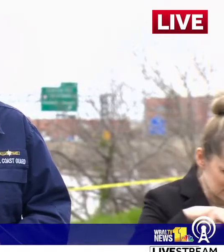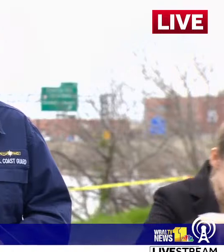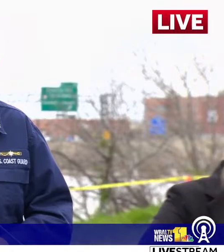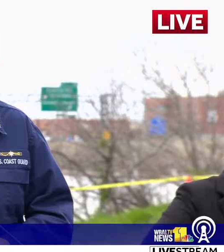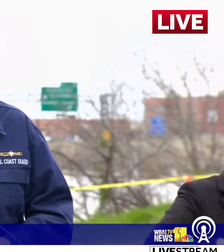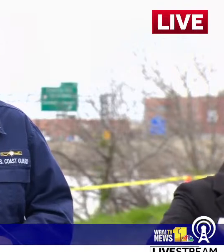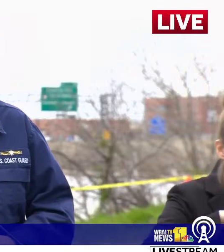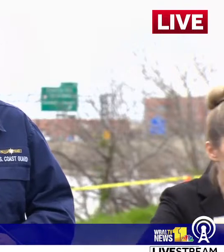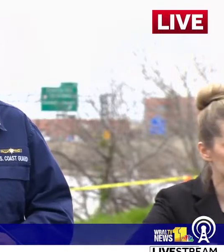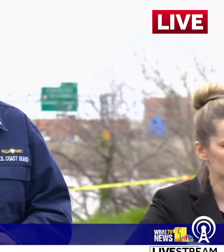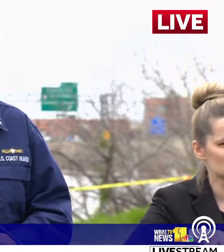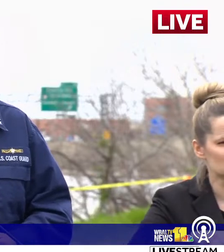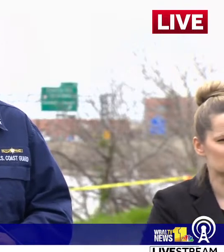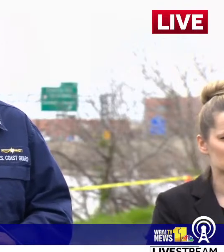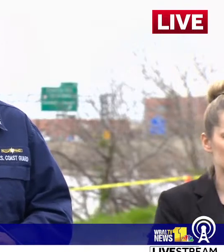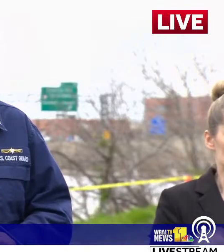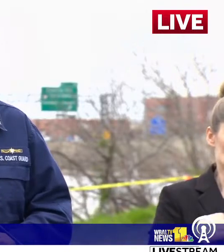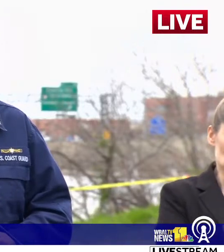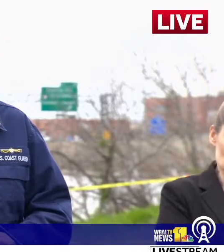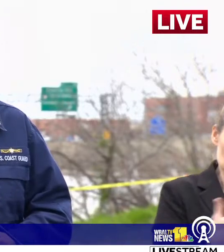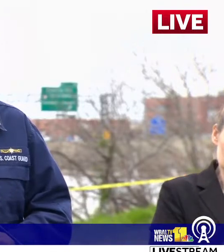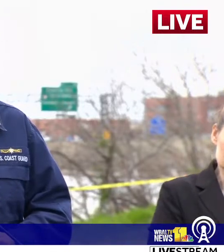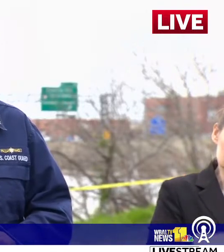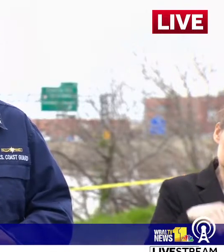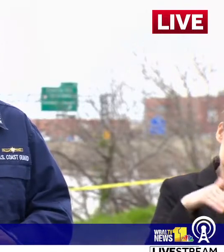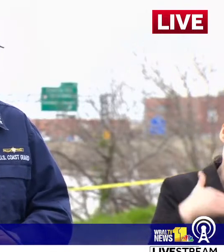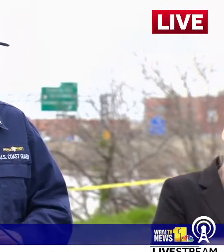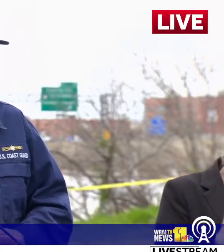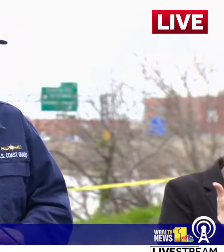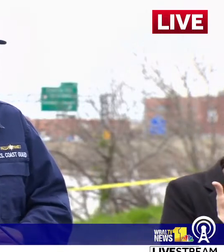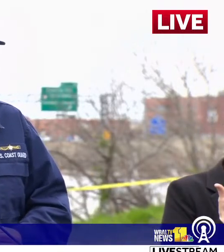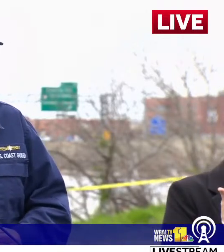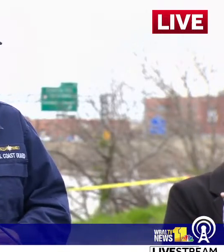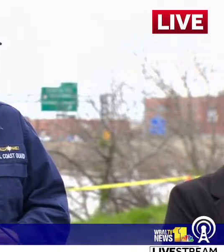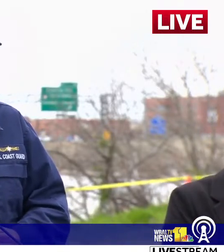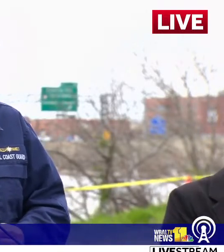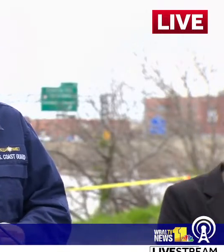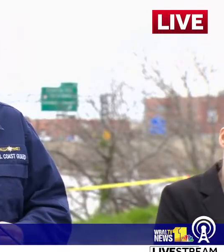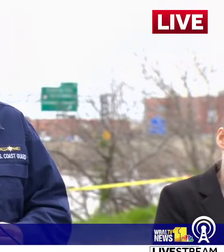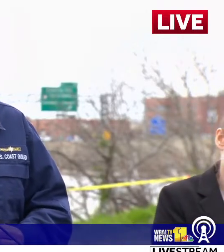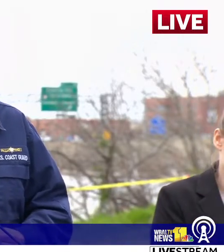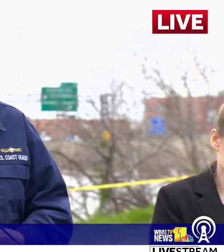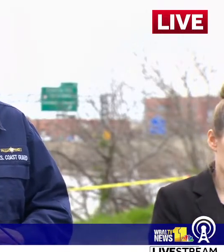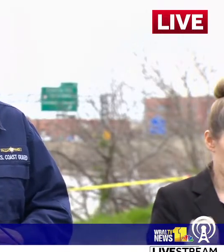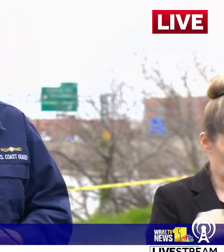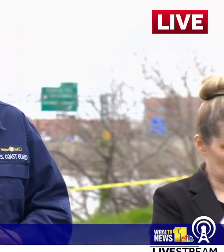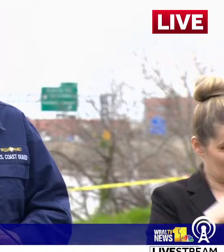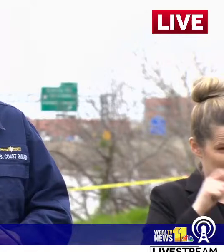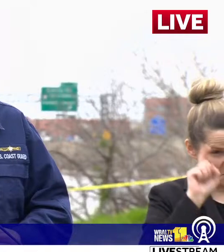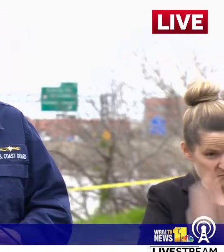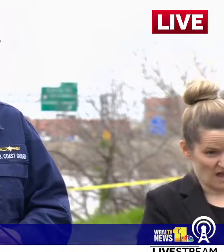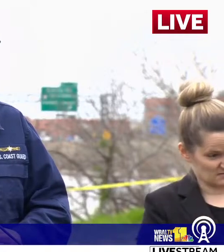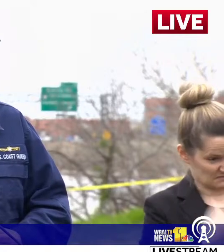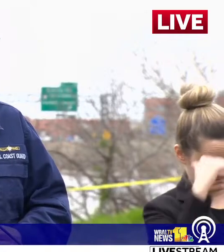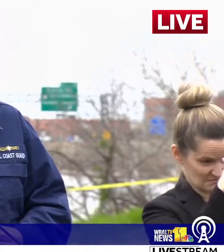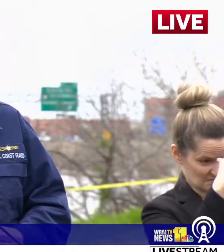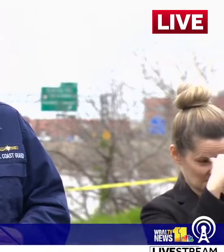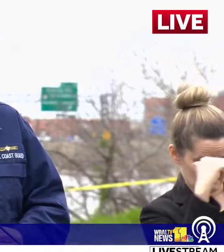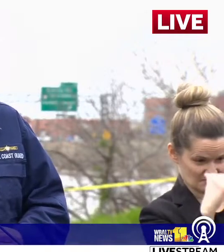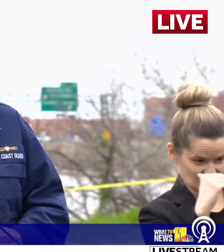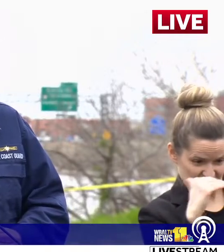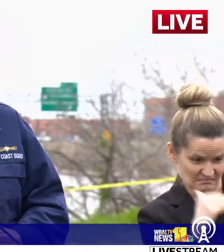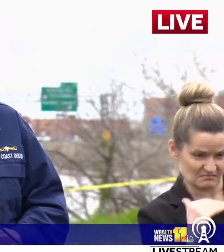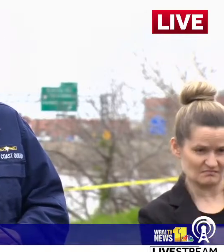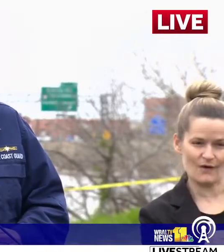have to do all of those in the exact same order. It doesn't have to go linearly. It can go simultaneously, and we